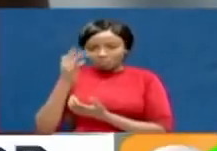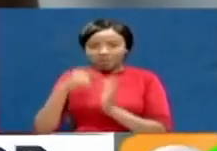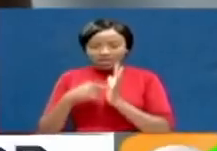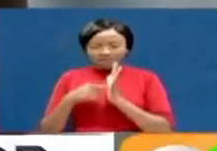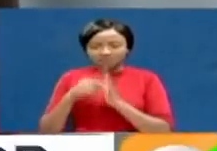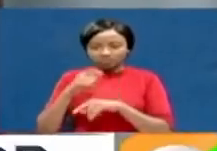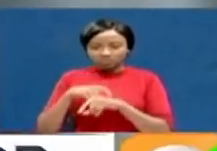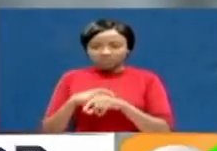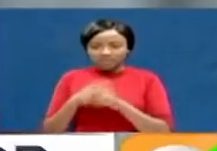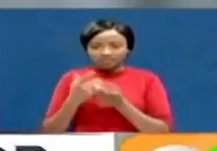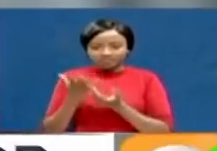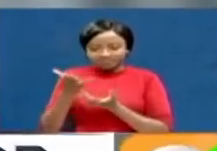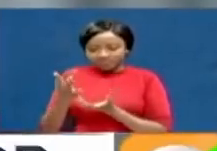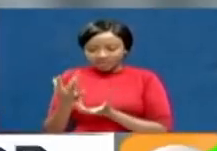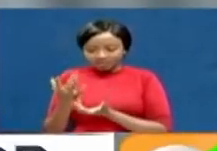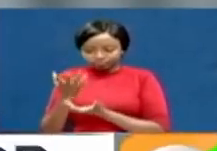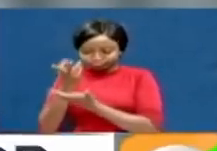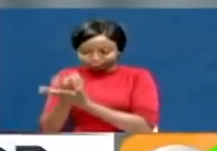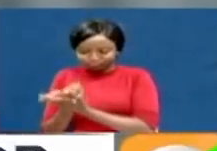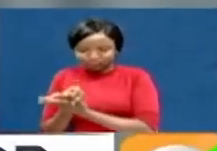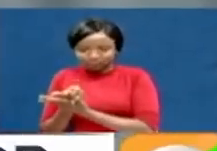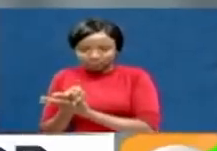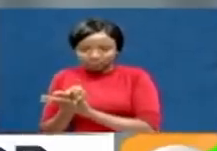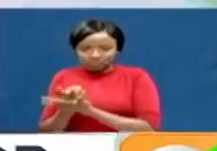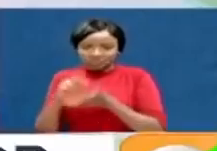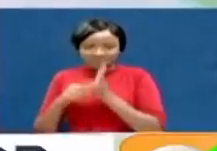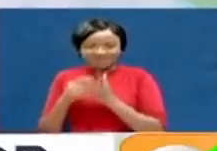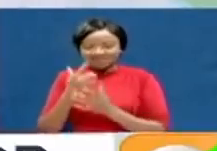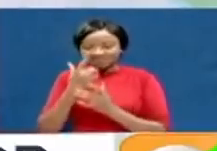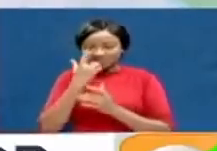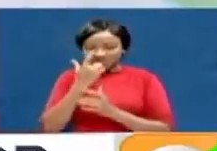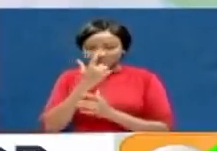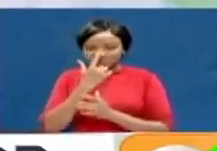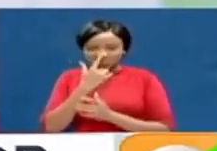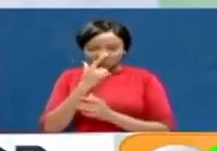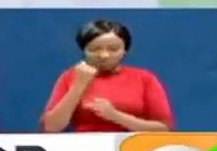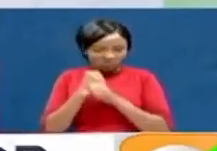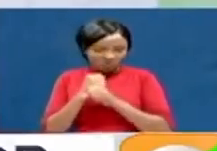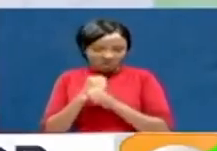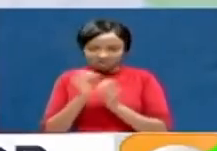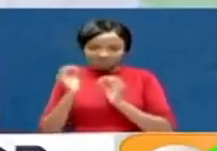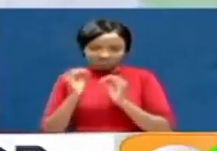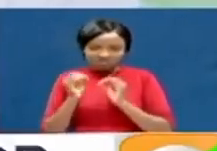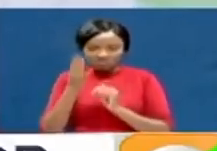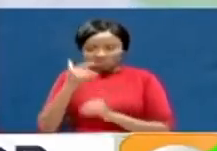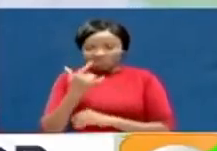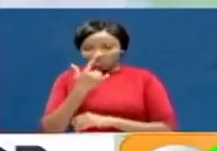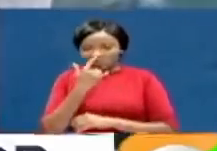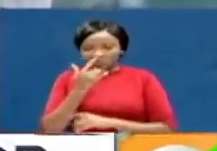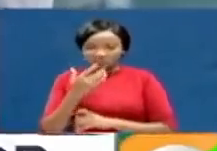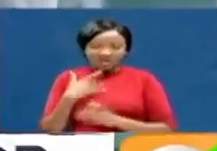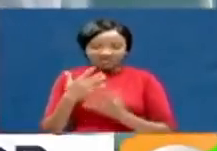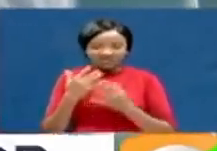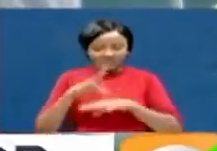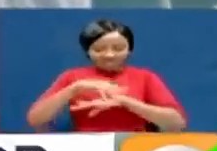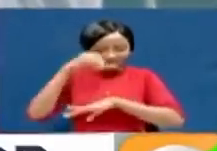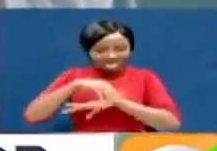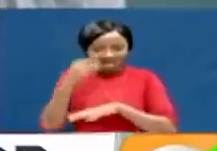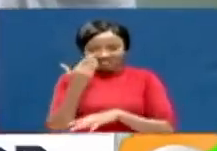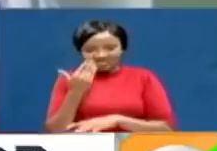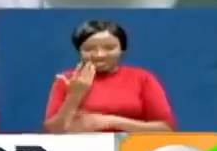intubated, when somebody is intubated, you bypass the function of the nose. The nose has hair, which does the filtering of dust. It also